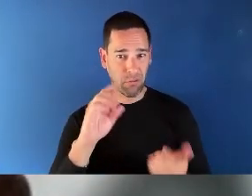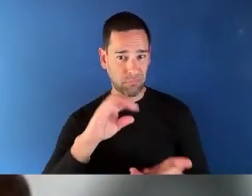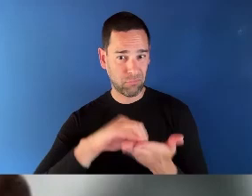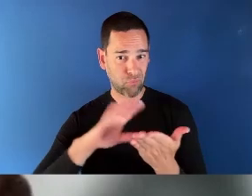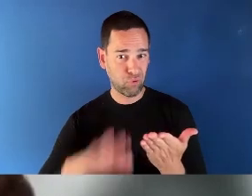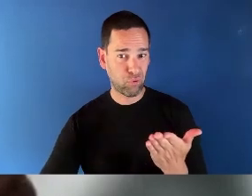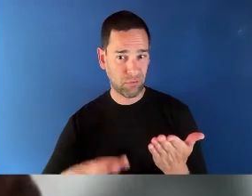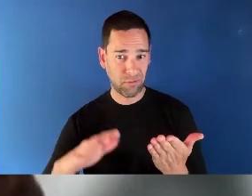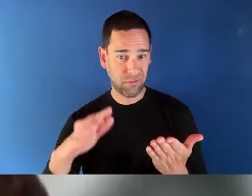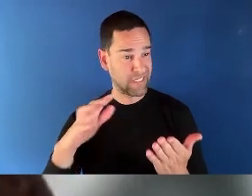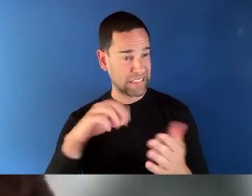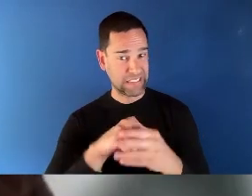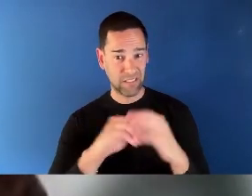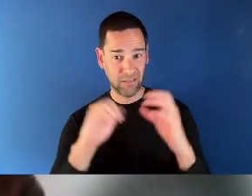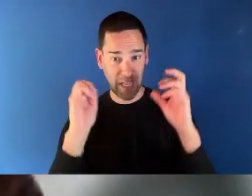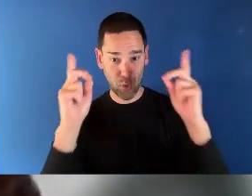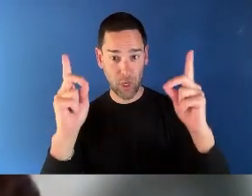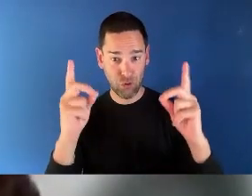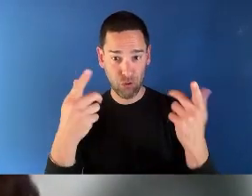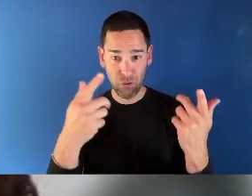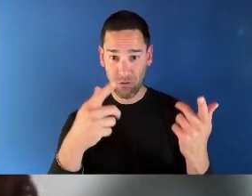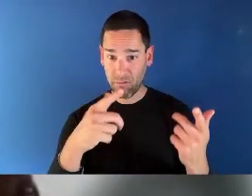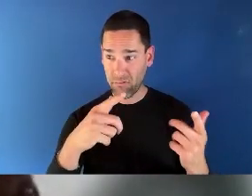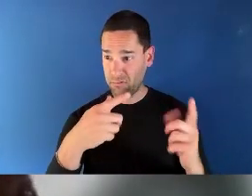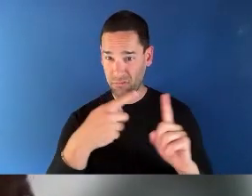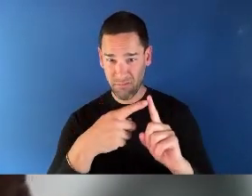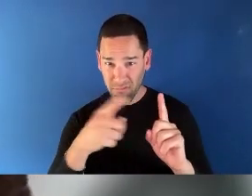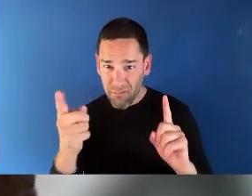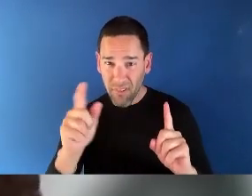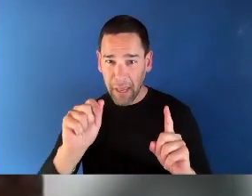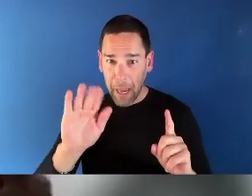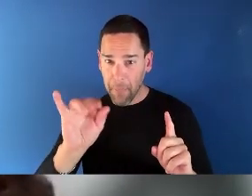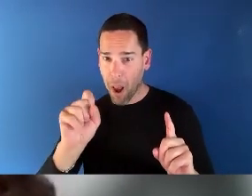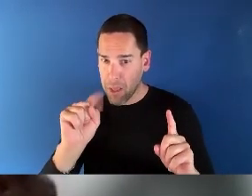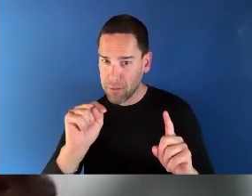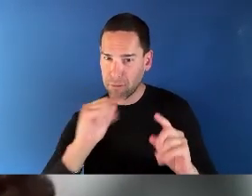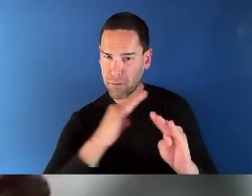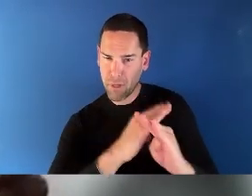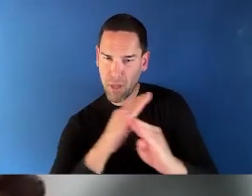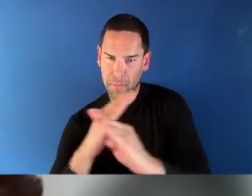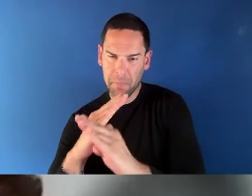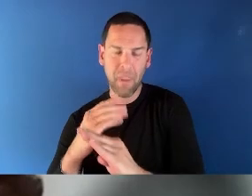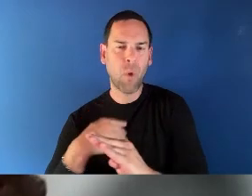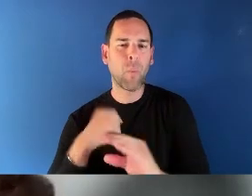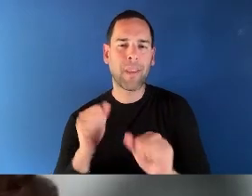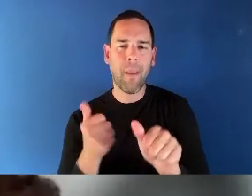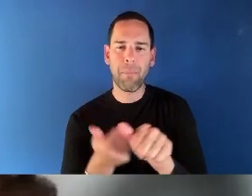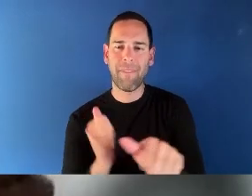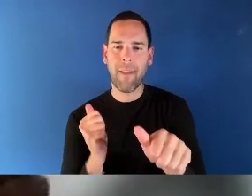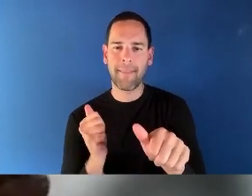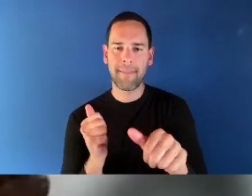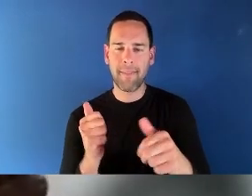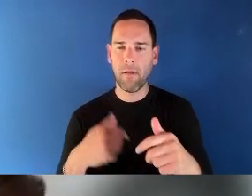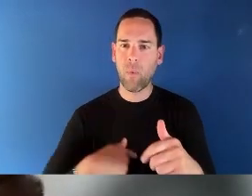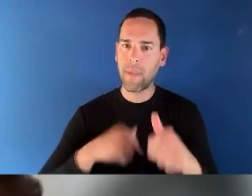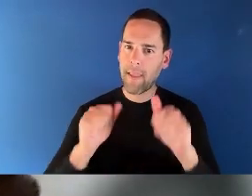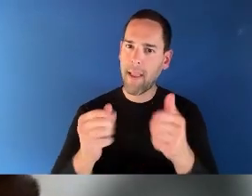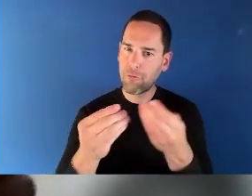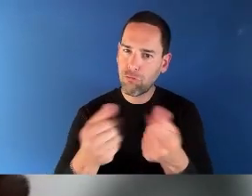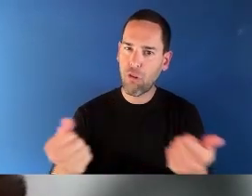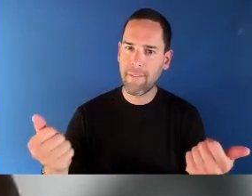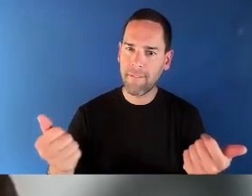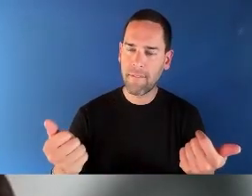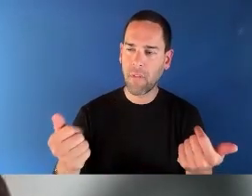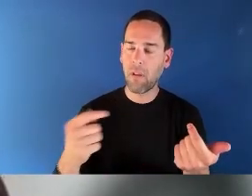educational ableism are preventable, and it's just all about getting in front of those issues and being on the preparation side